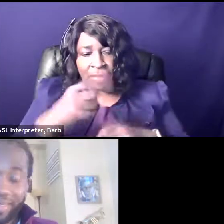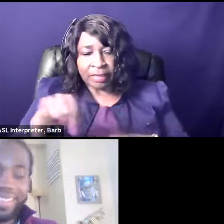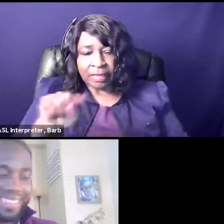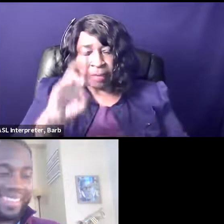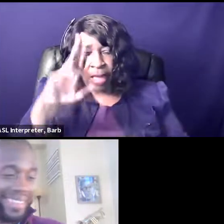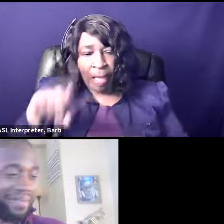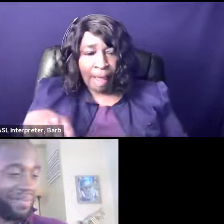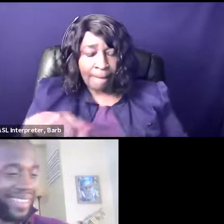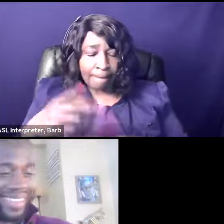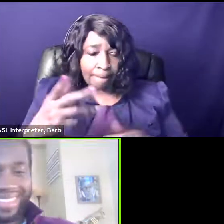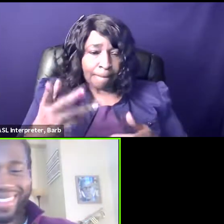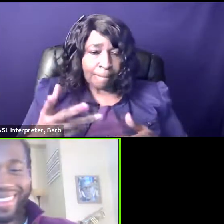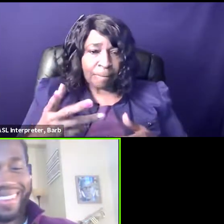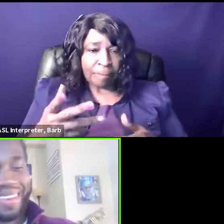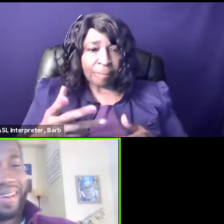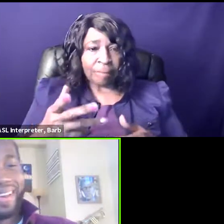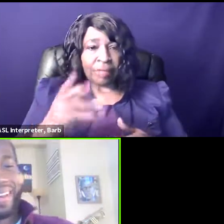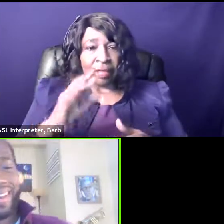really